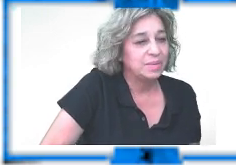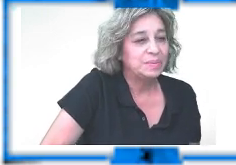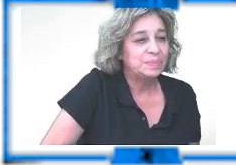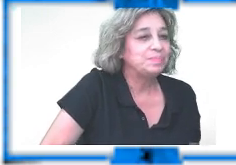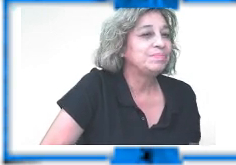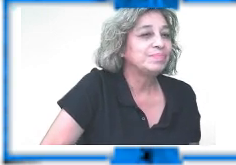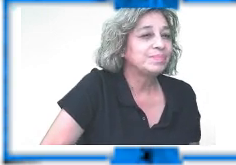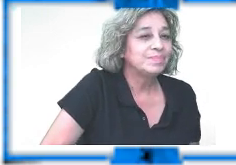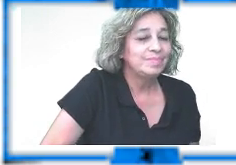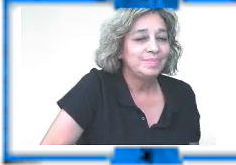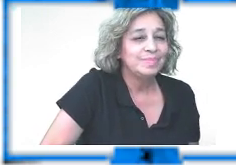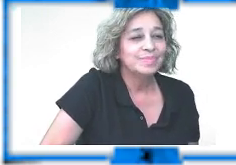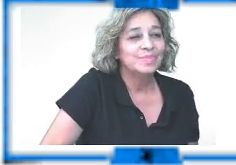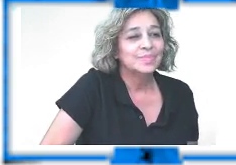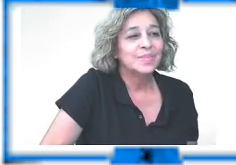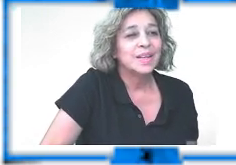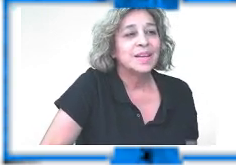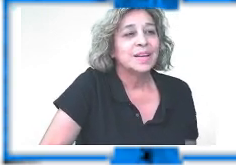mixing.